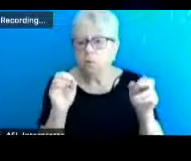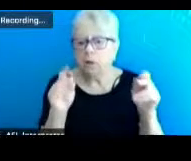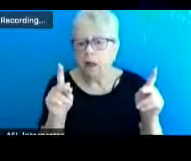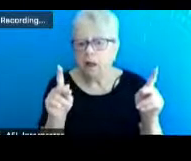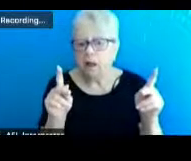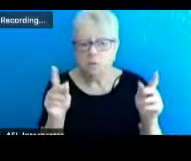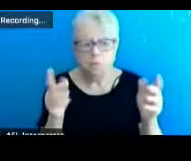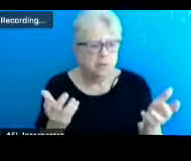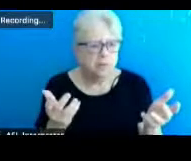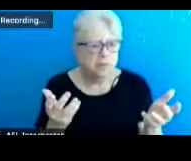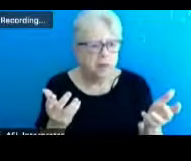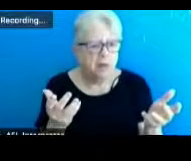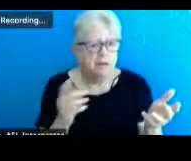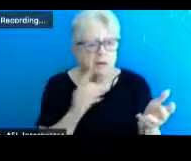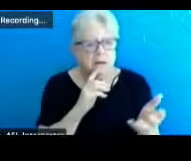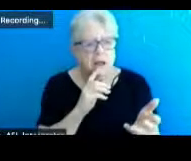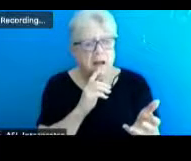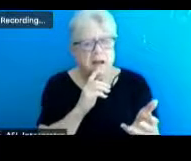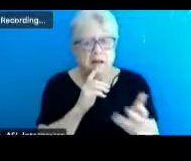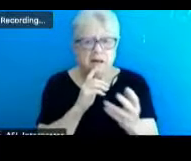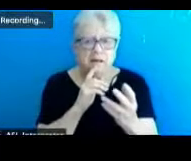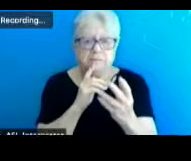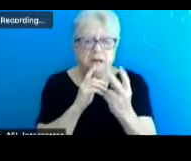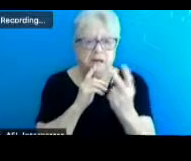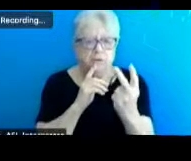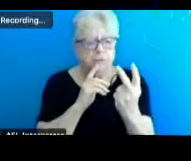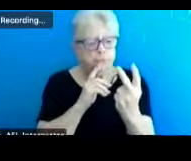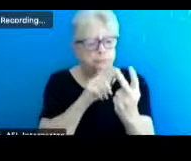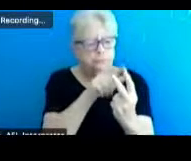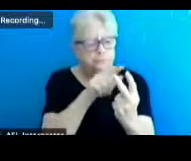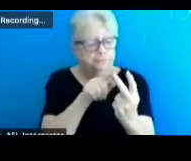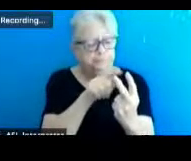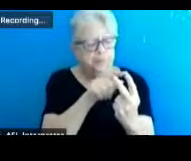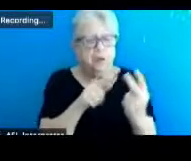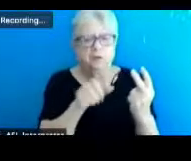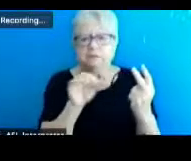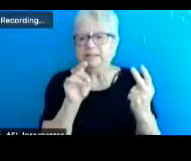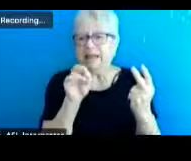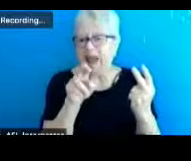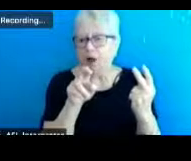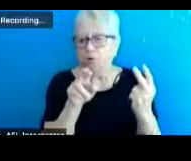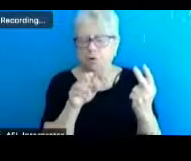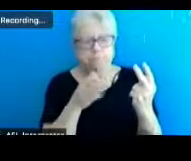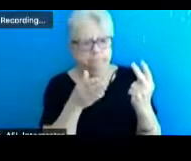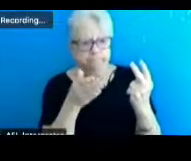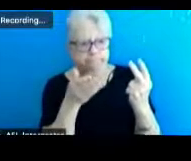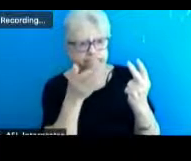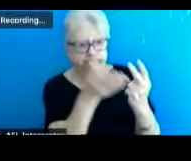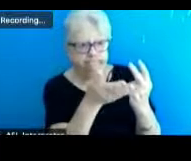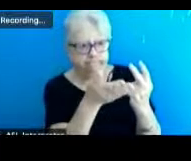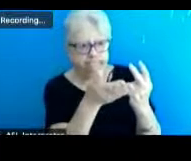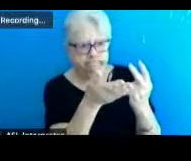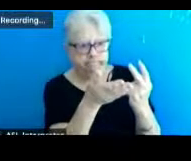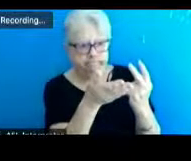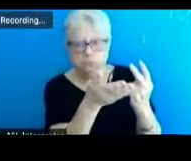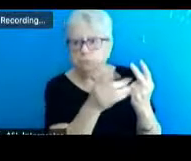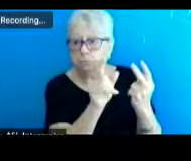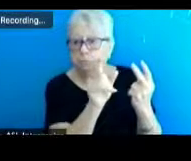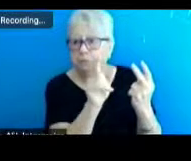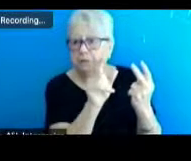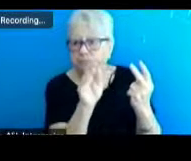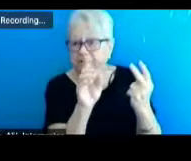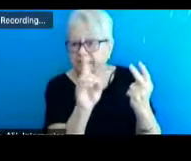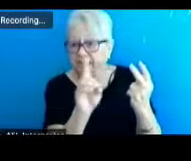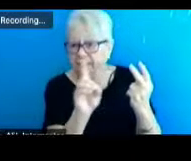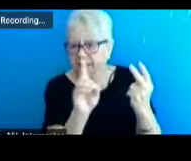sort of a two-pronged approach. There's the counter that we would be providing to Gibson and Dunn, and